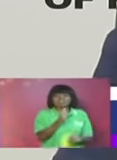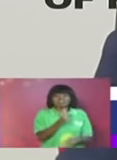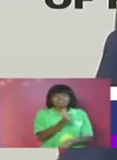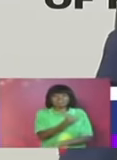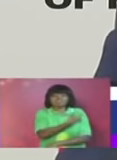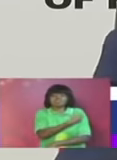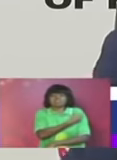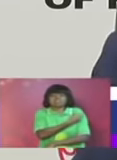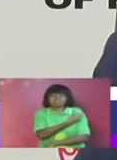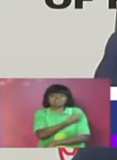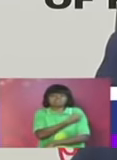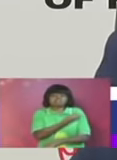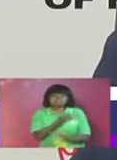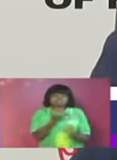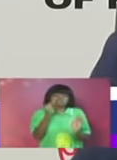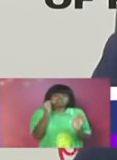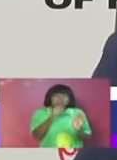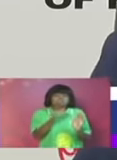drop off